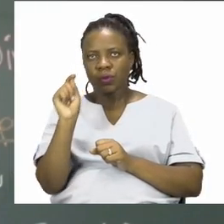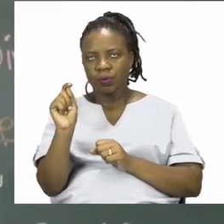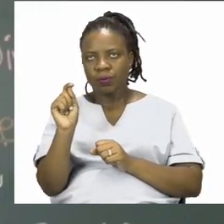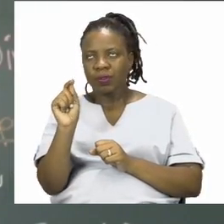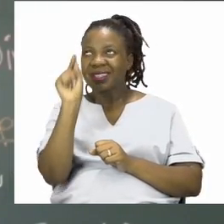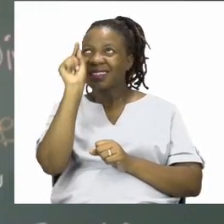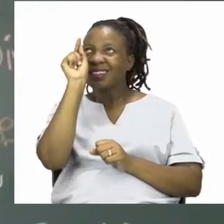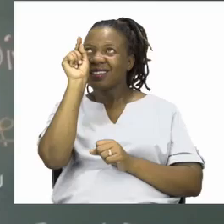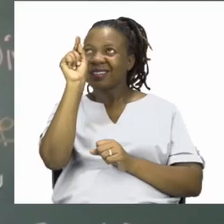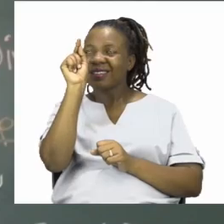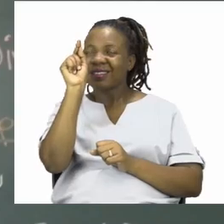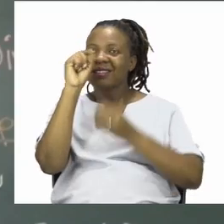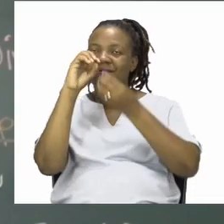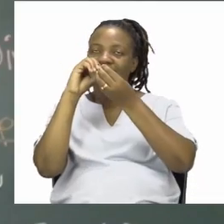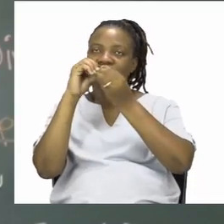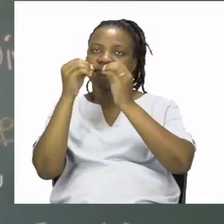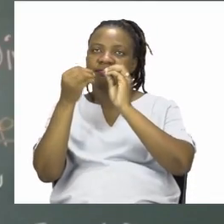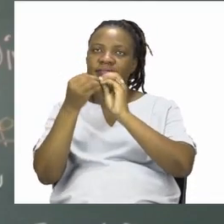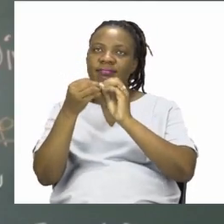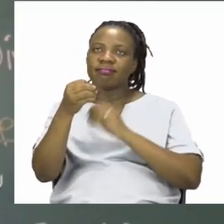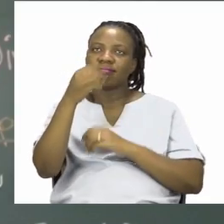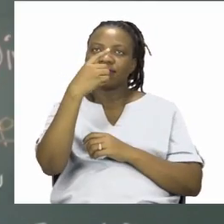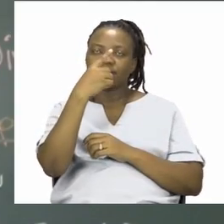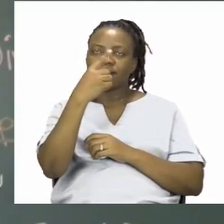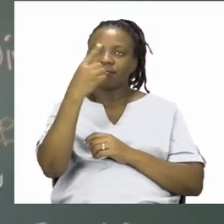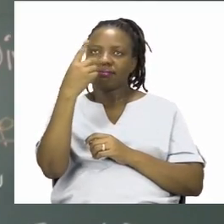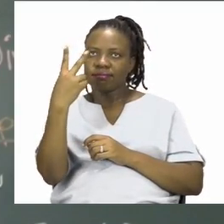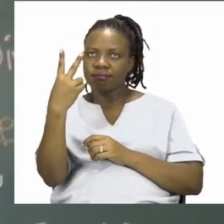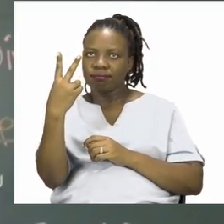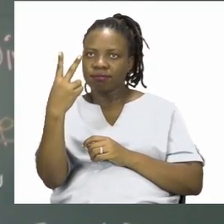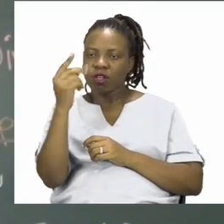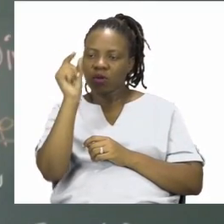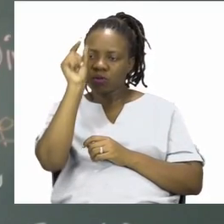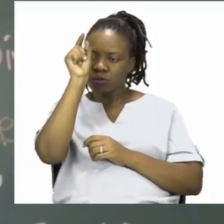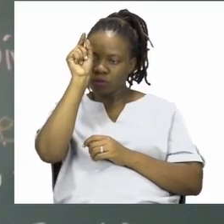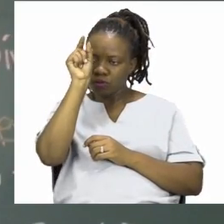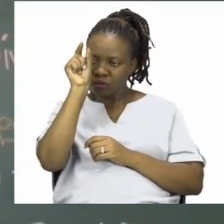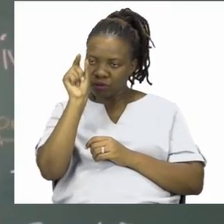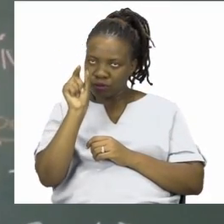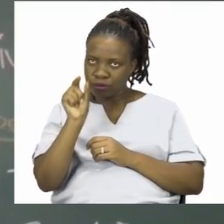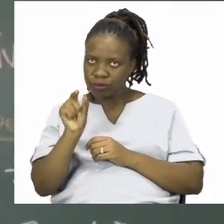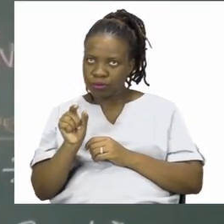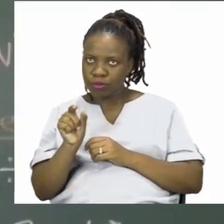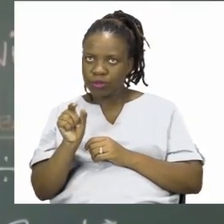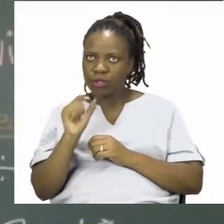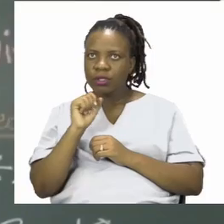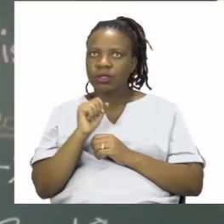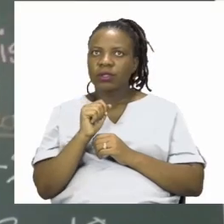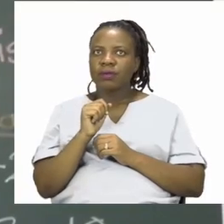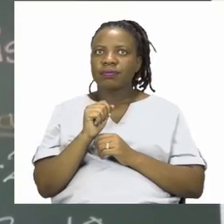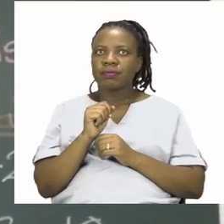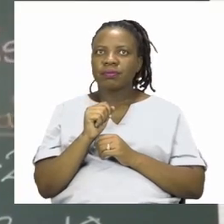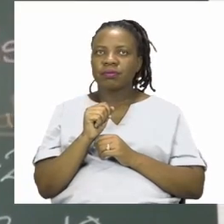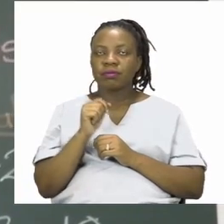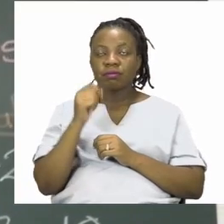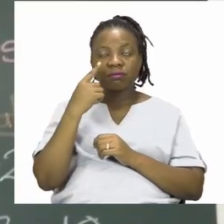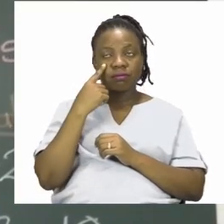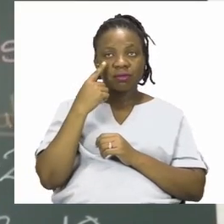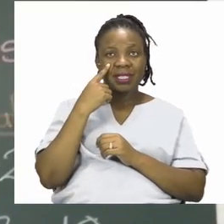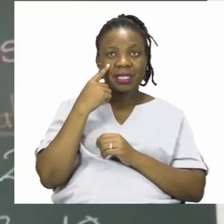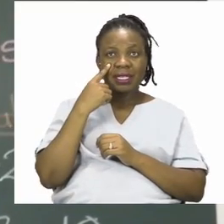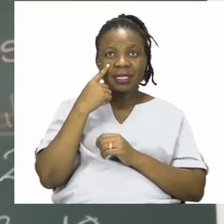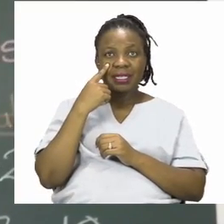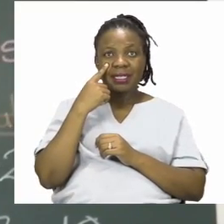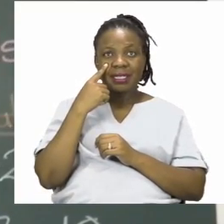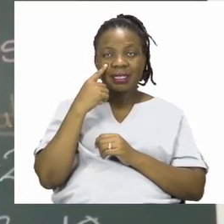12, we have to write in downwards. Now let's start. You will see the 8 from, not the